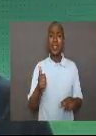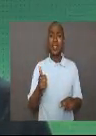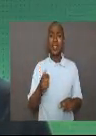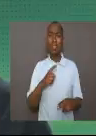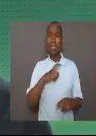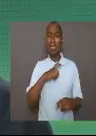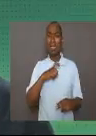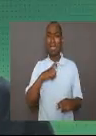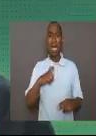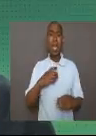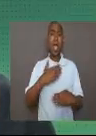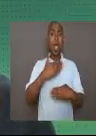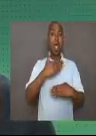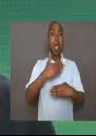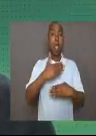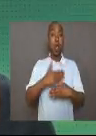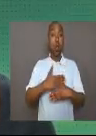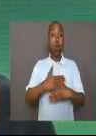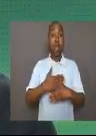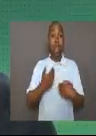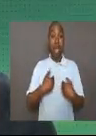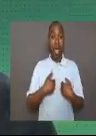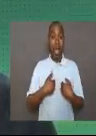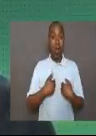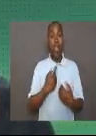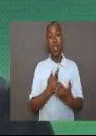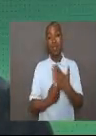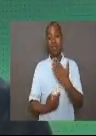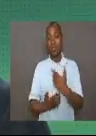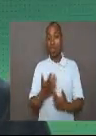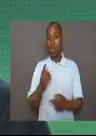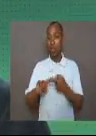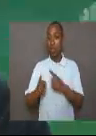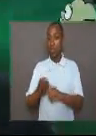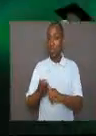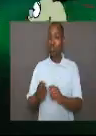discuss your response to this question with a partner.